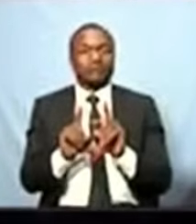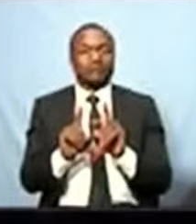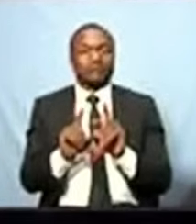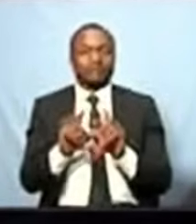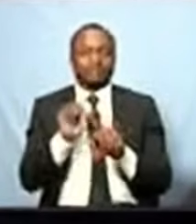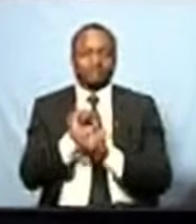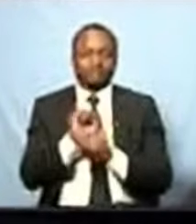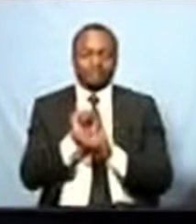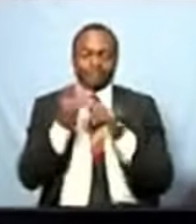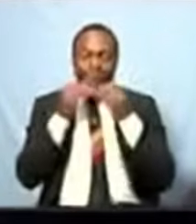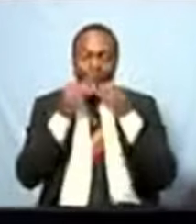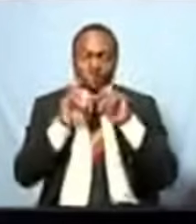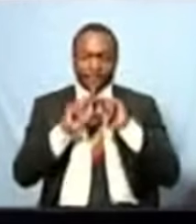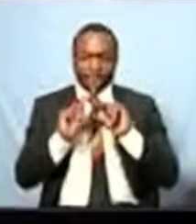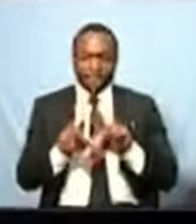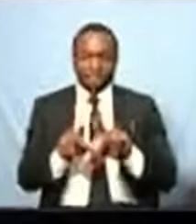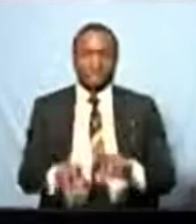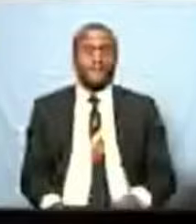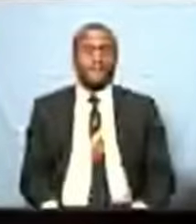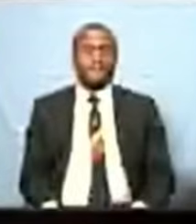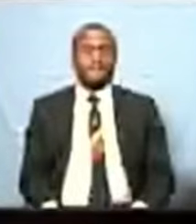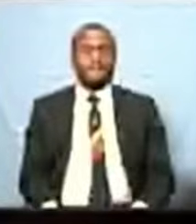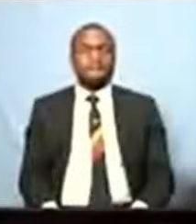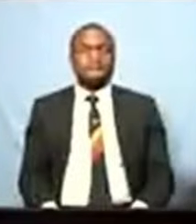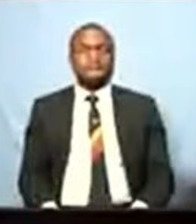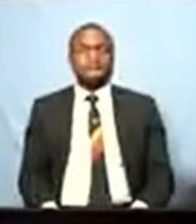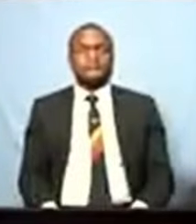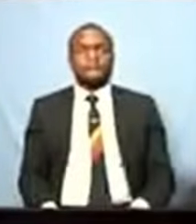actually worked? Thank you, Chair.